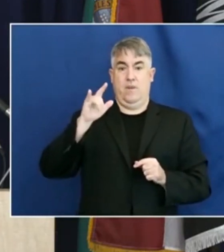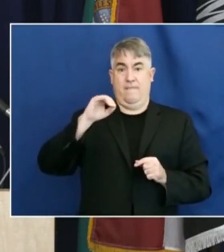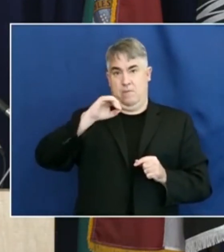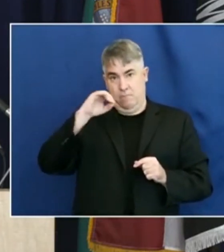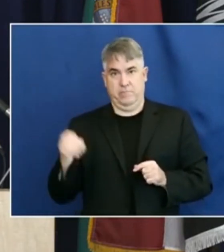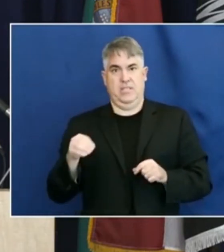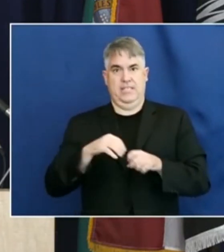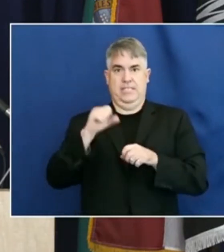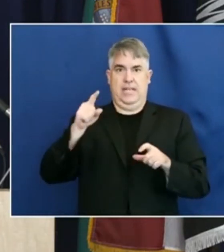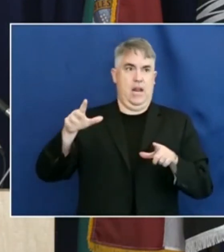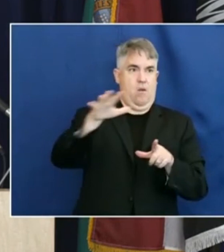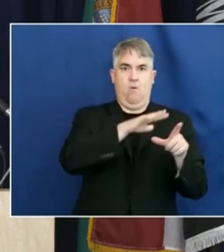are